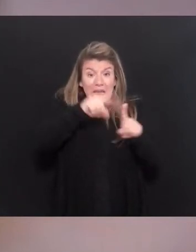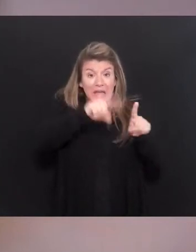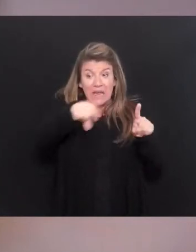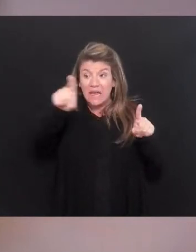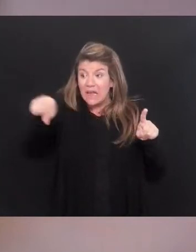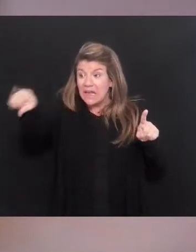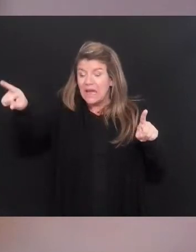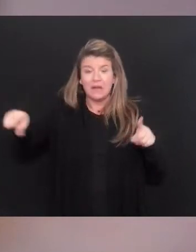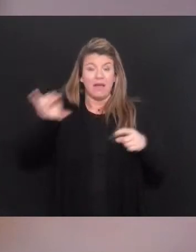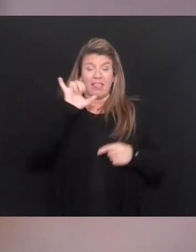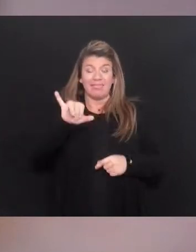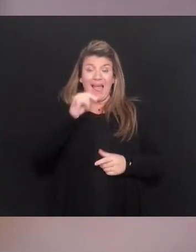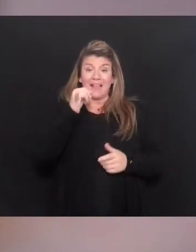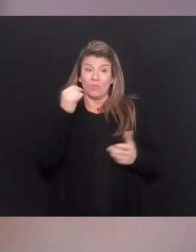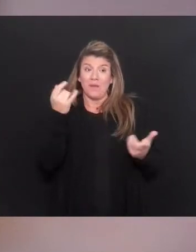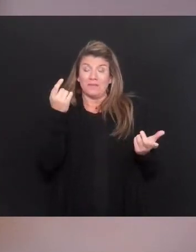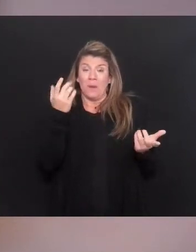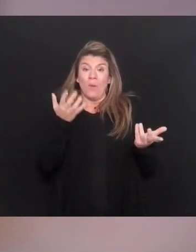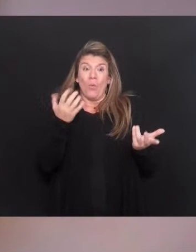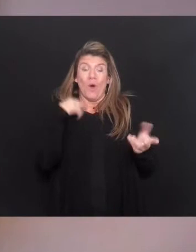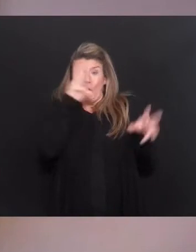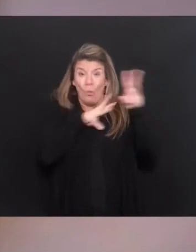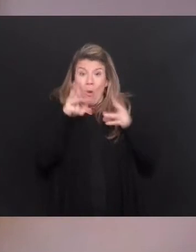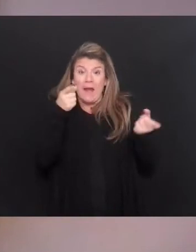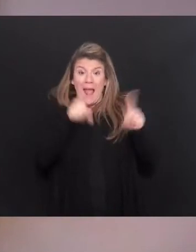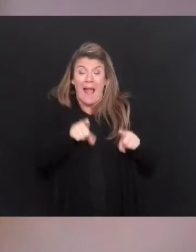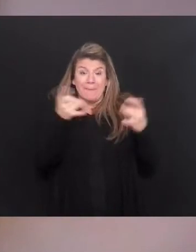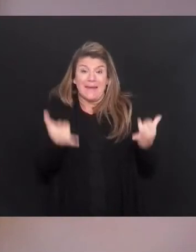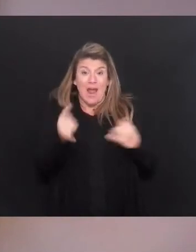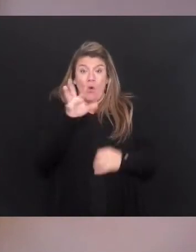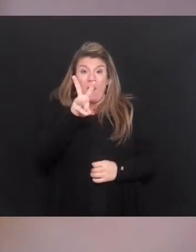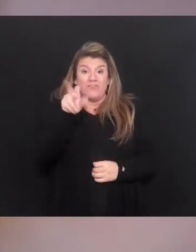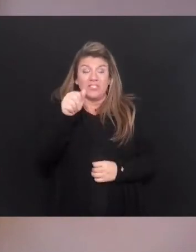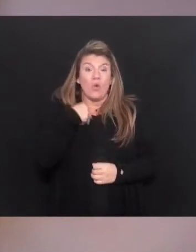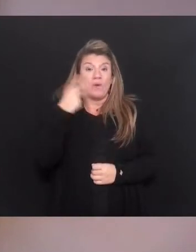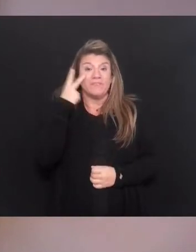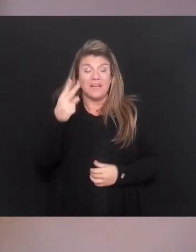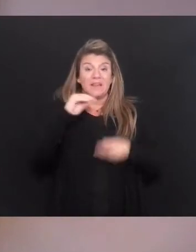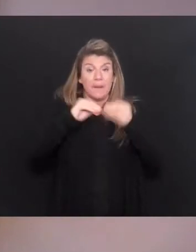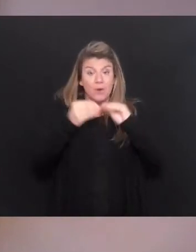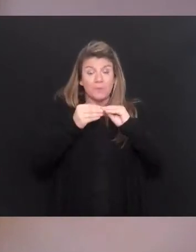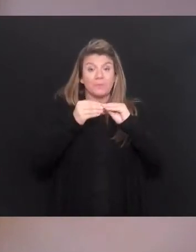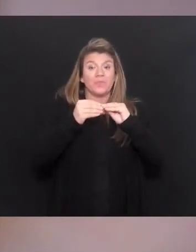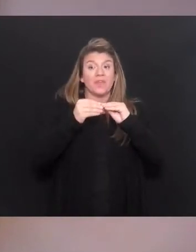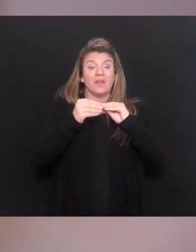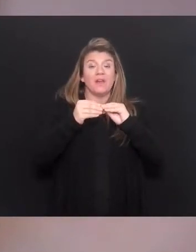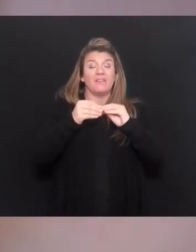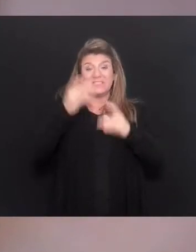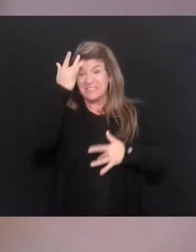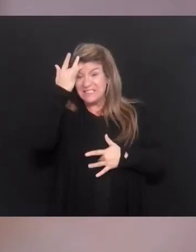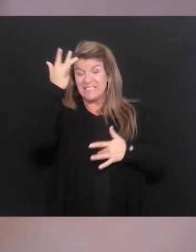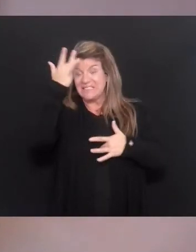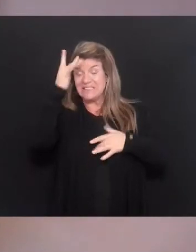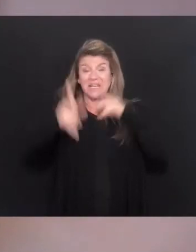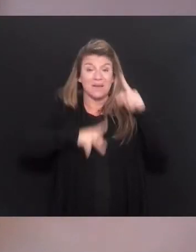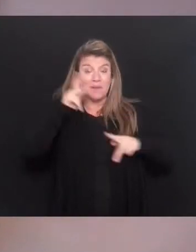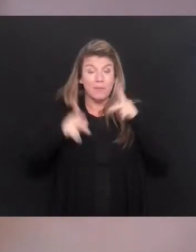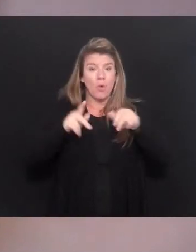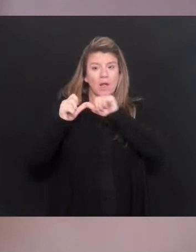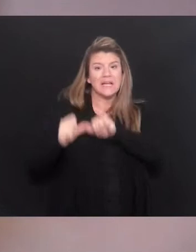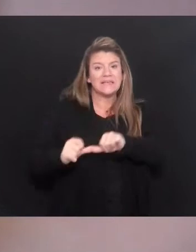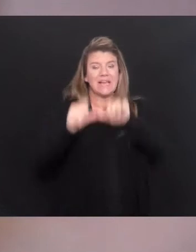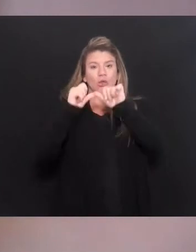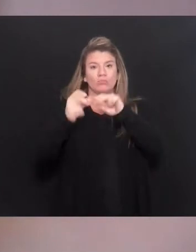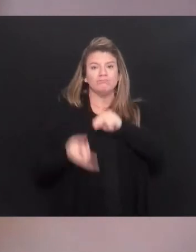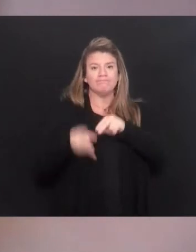this is what we're really worried about in West Virginia as we see the numbers of very, very sick West Virginians continue to go